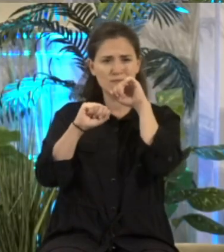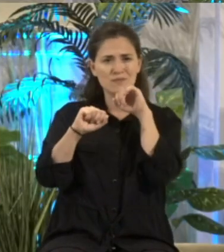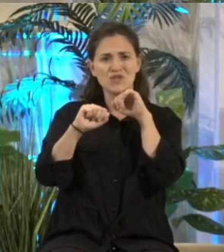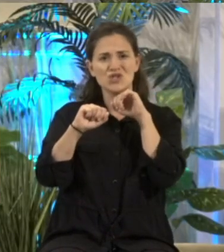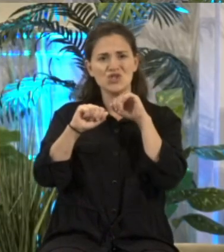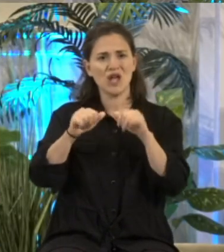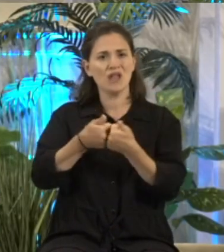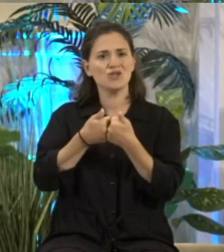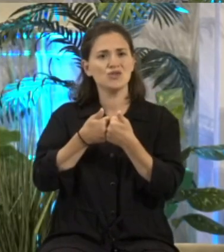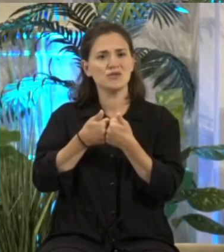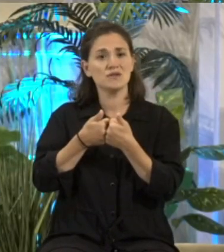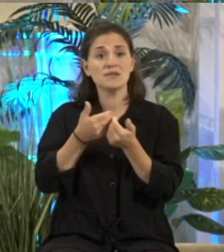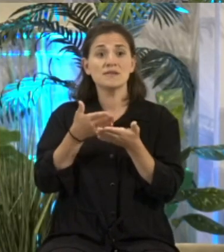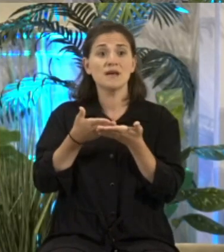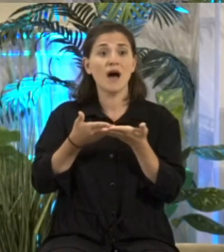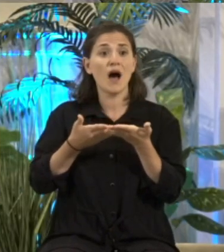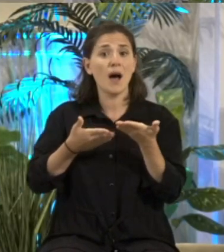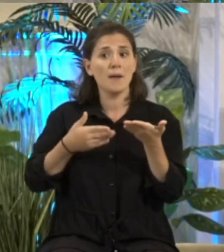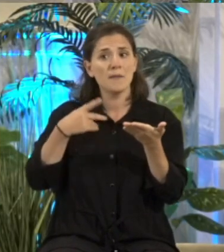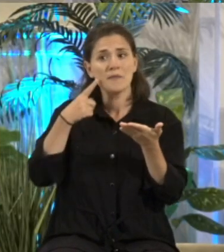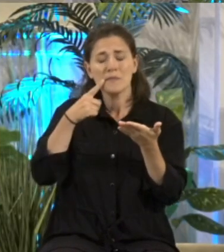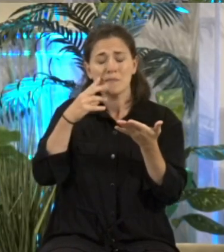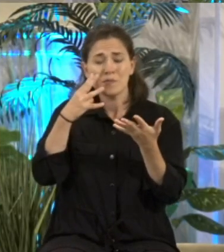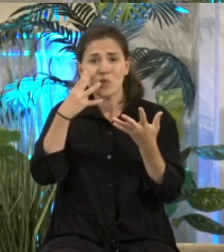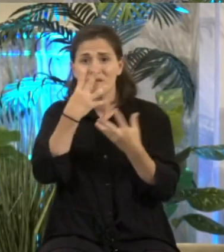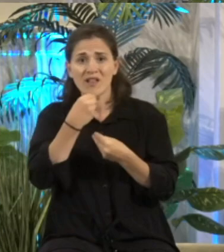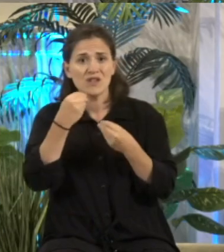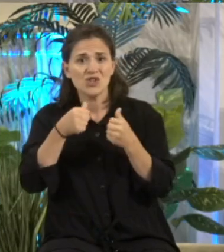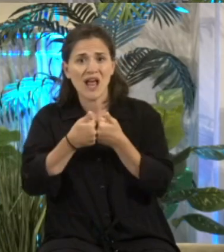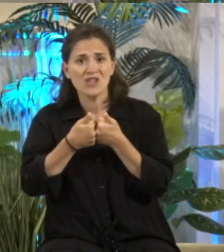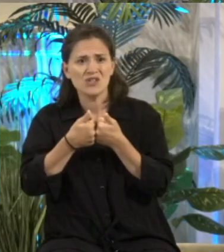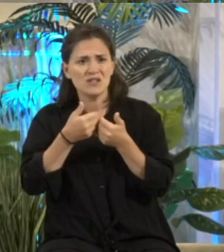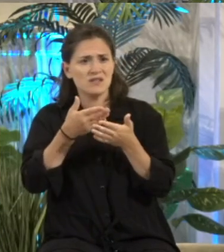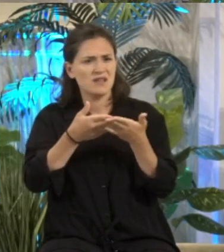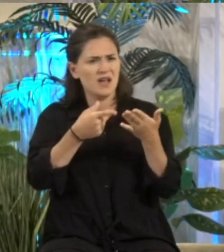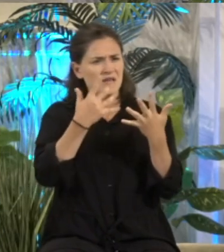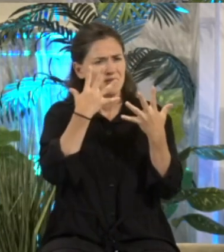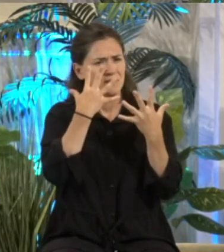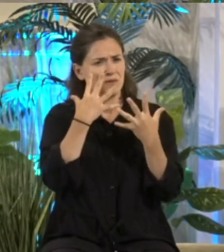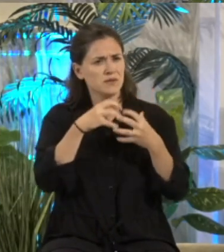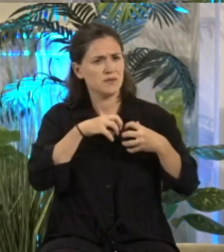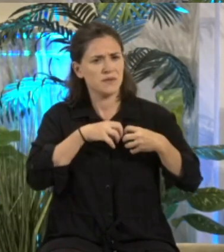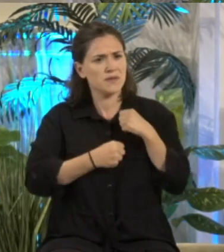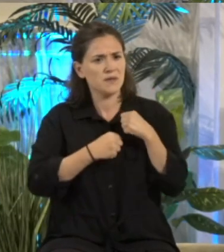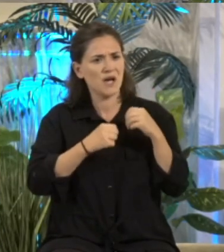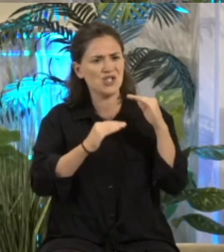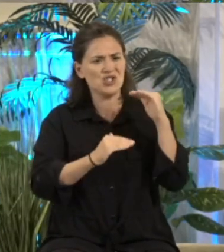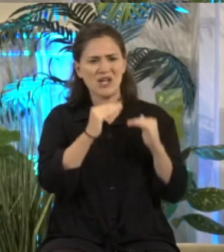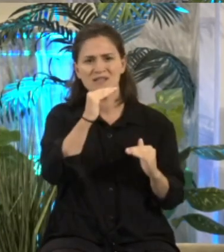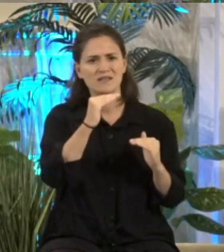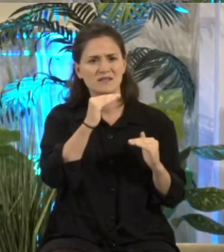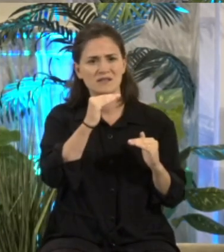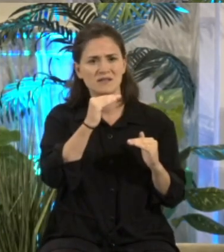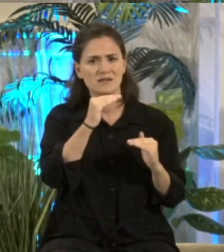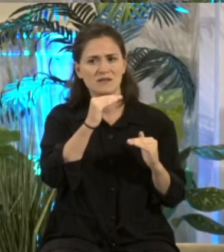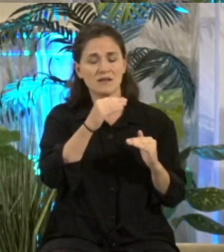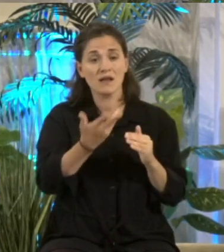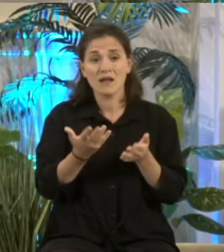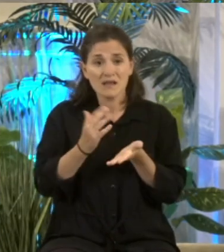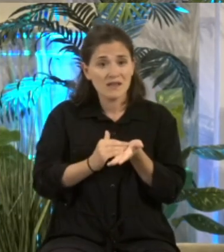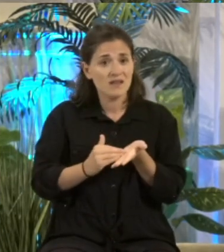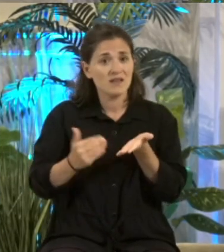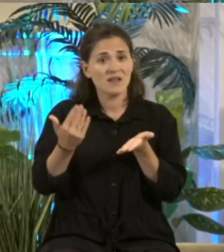and others will be deeply unjust. And you will be tempted over and over to lead